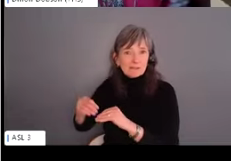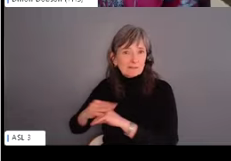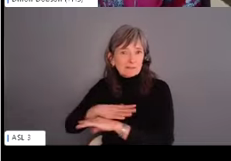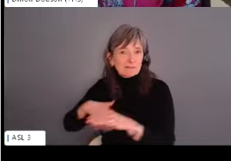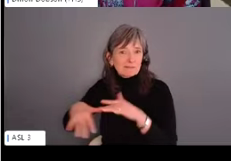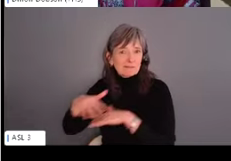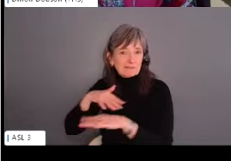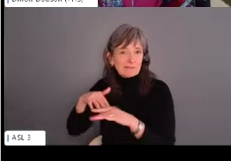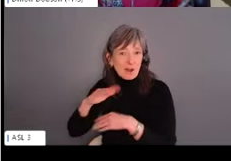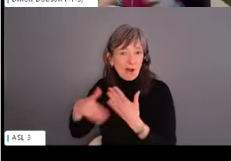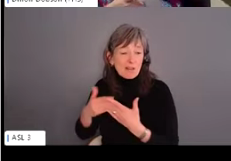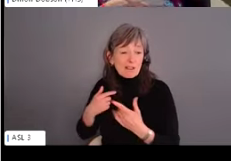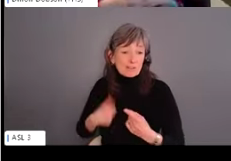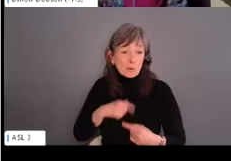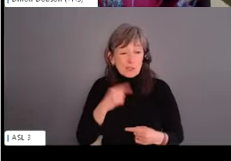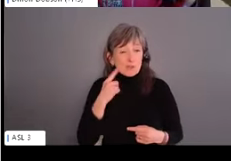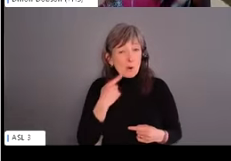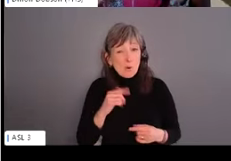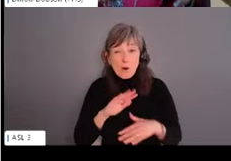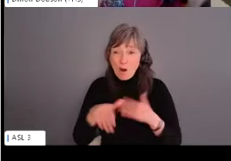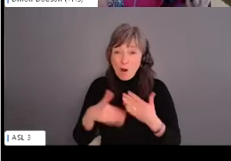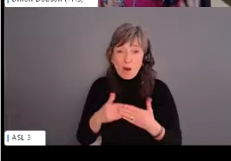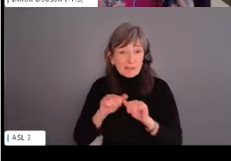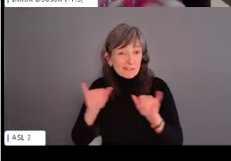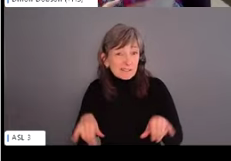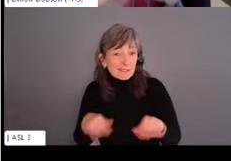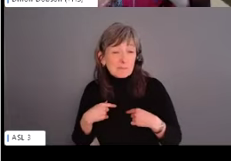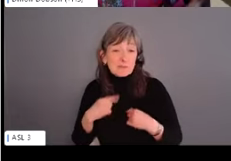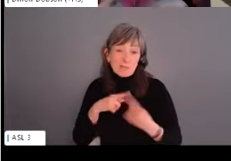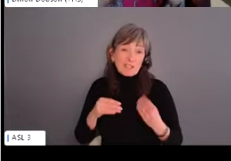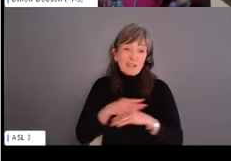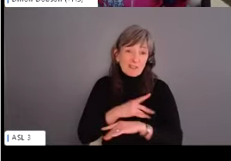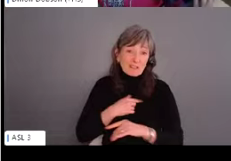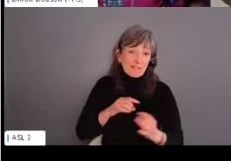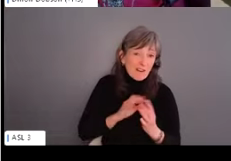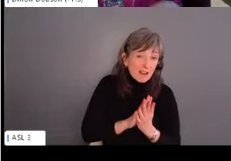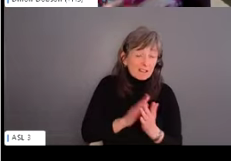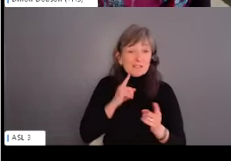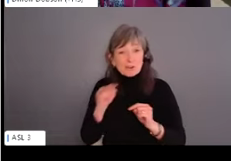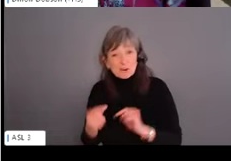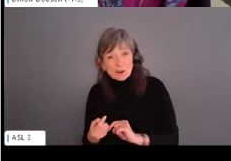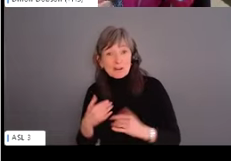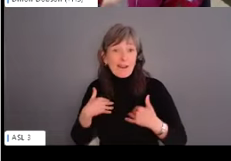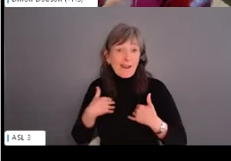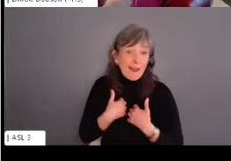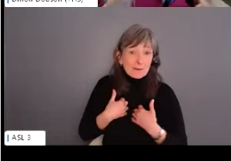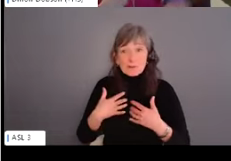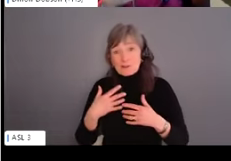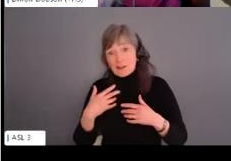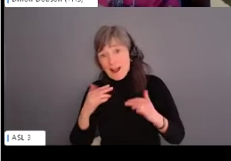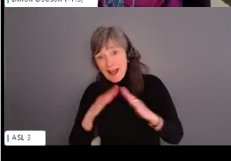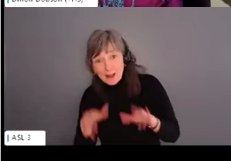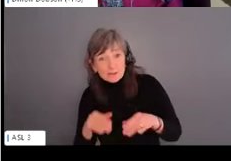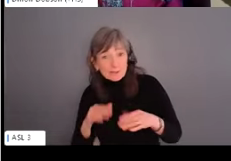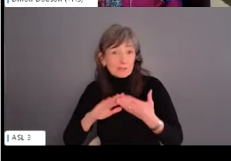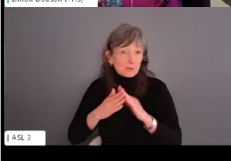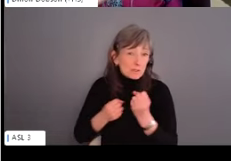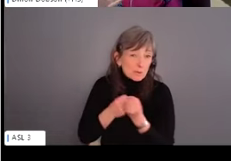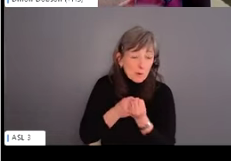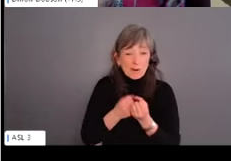and betwixt our systems, right? So elder care and support services, violence prevention, animal welfare, housing, community supports,